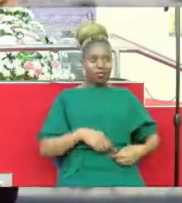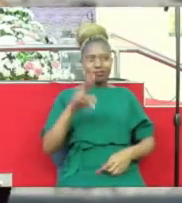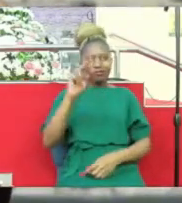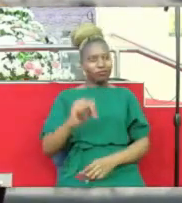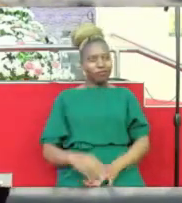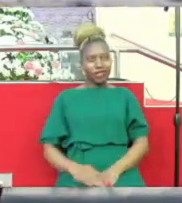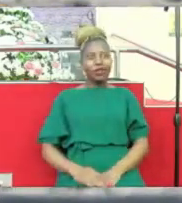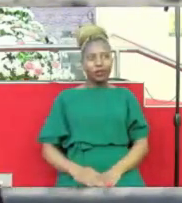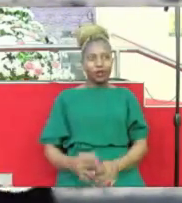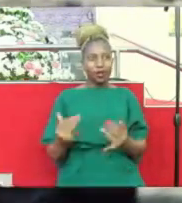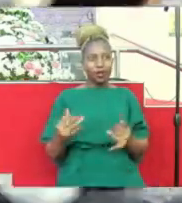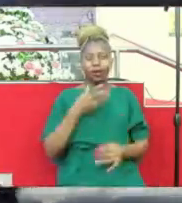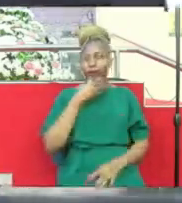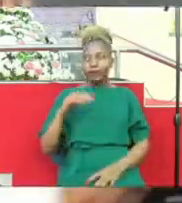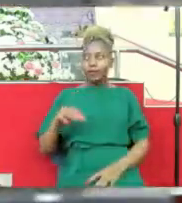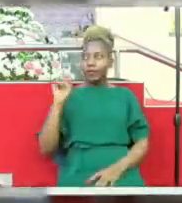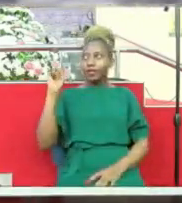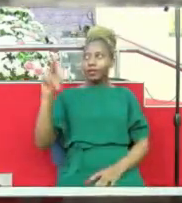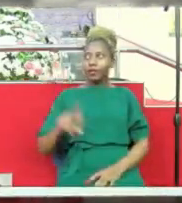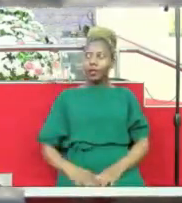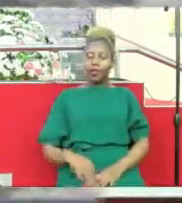all because somebody spoke life.